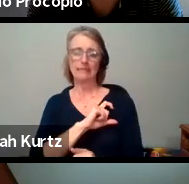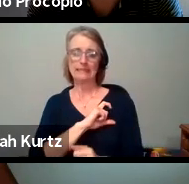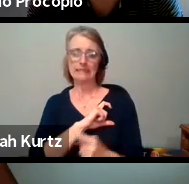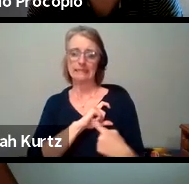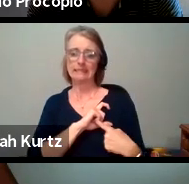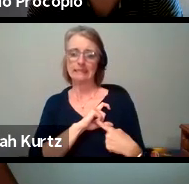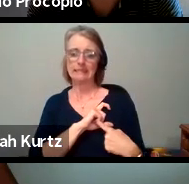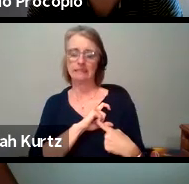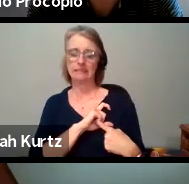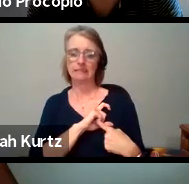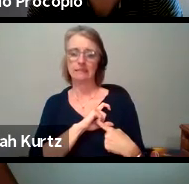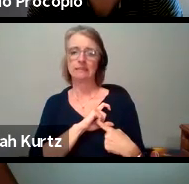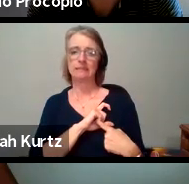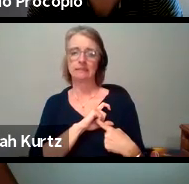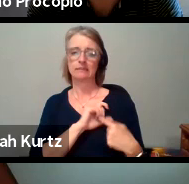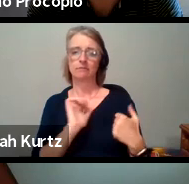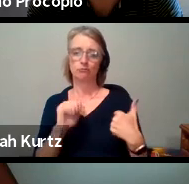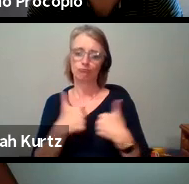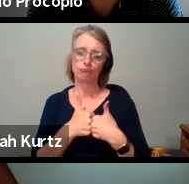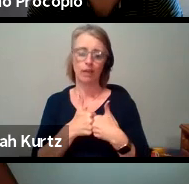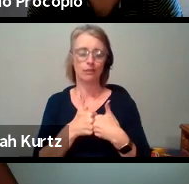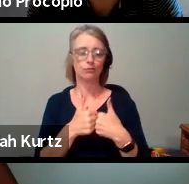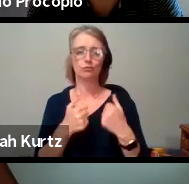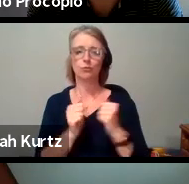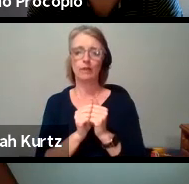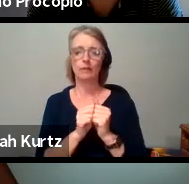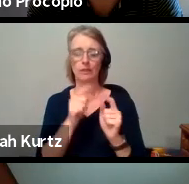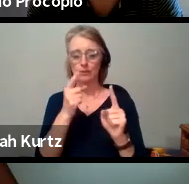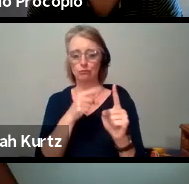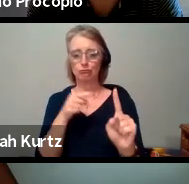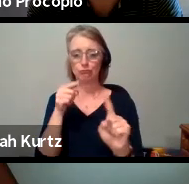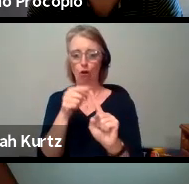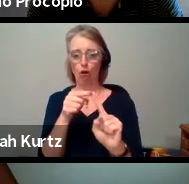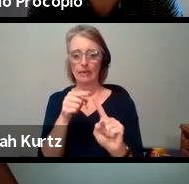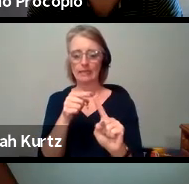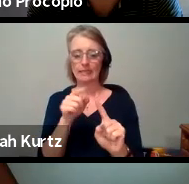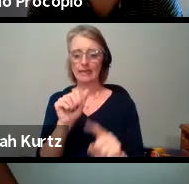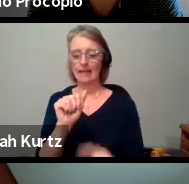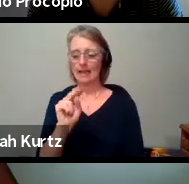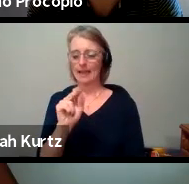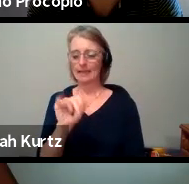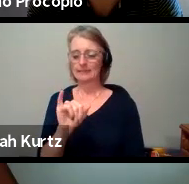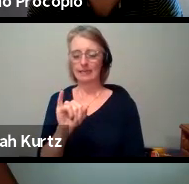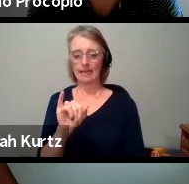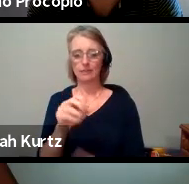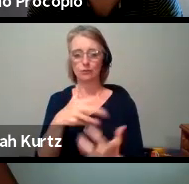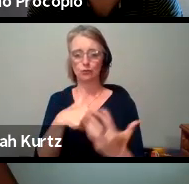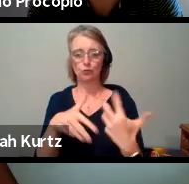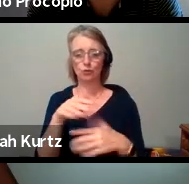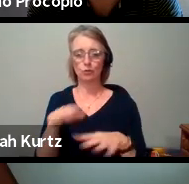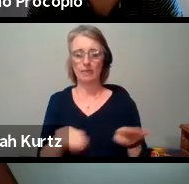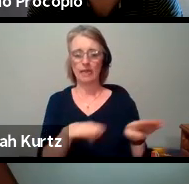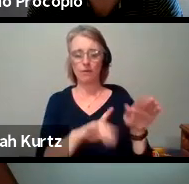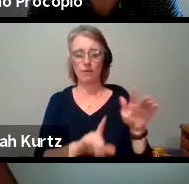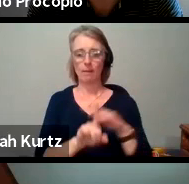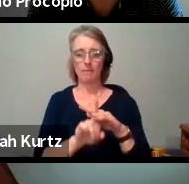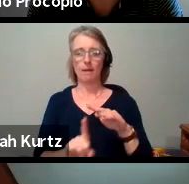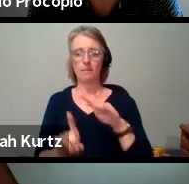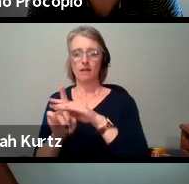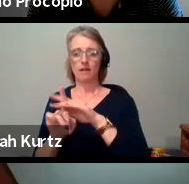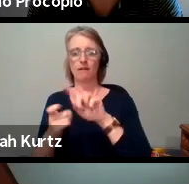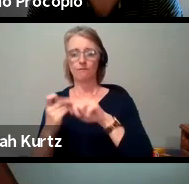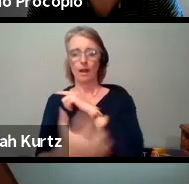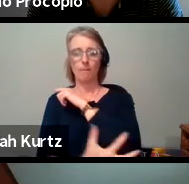police are charged with targeting only the type of antisocial behaviors that arise from poverty